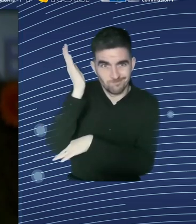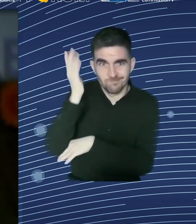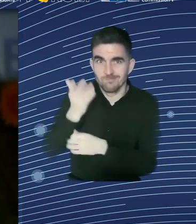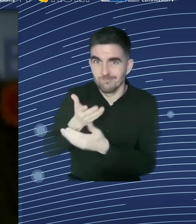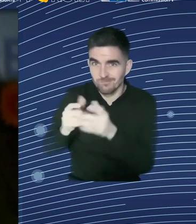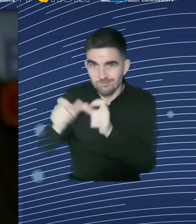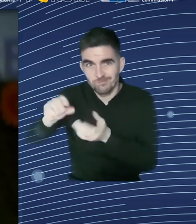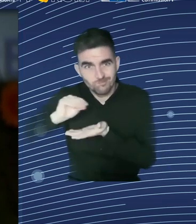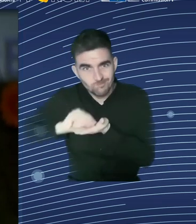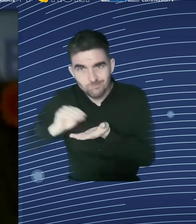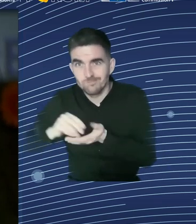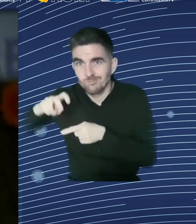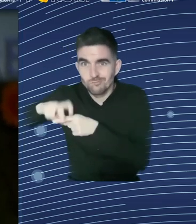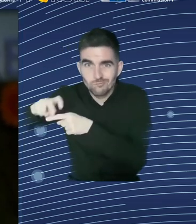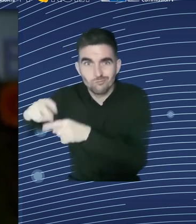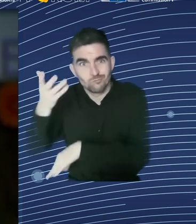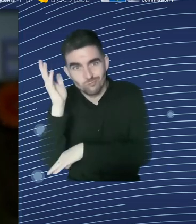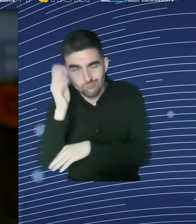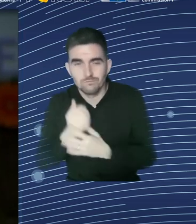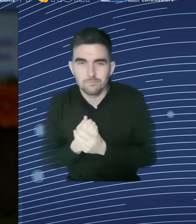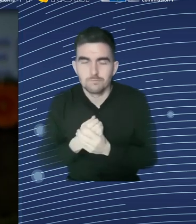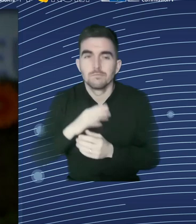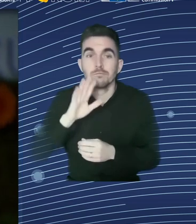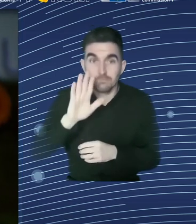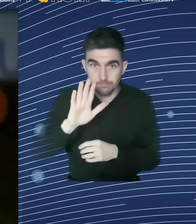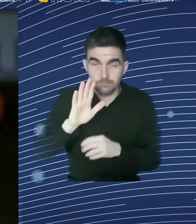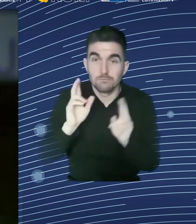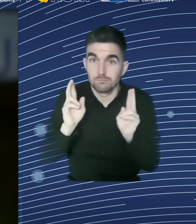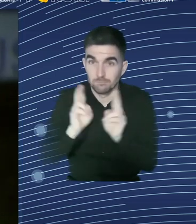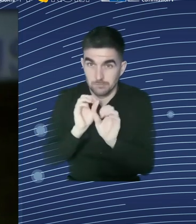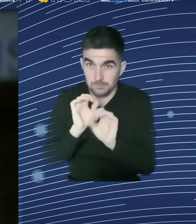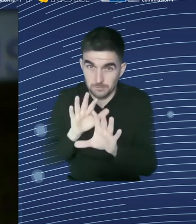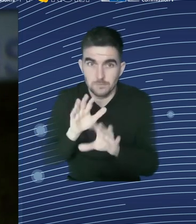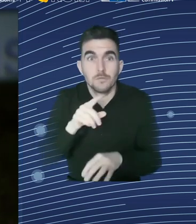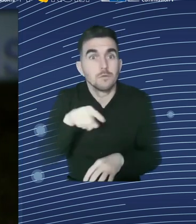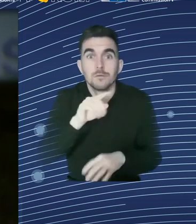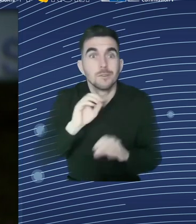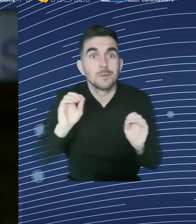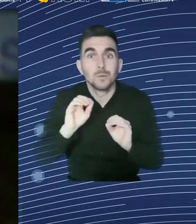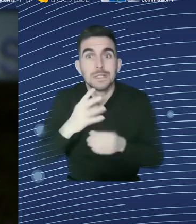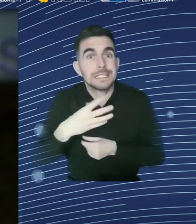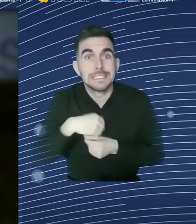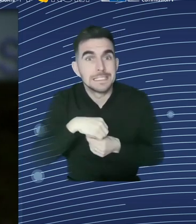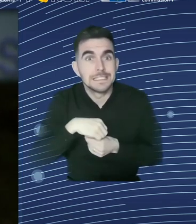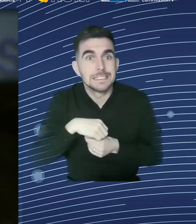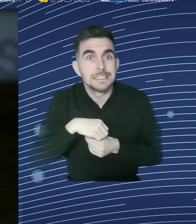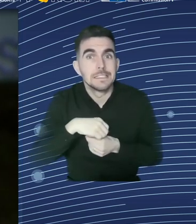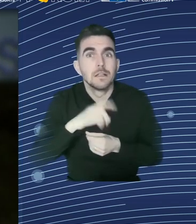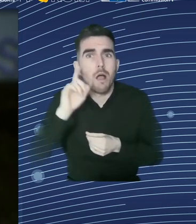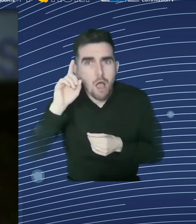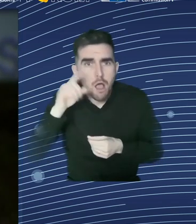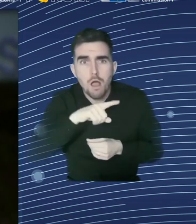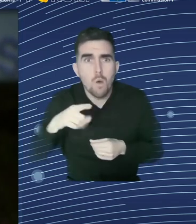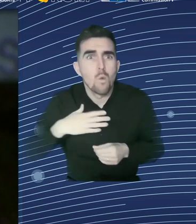report online, if you look for ESDE Review 2023 in